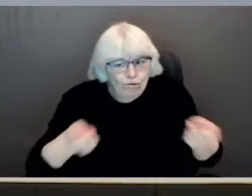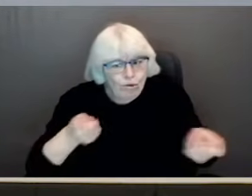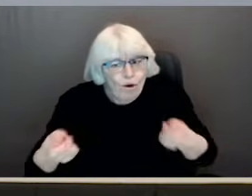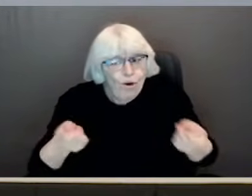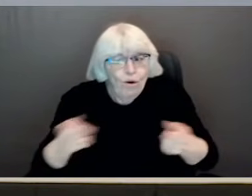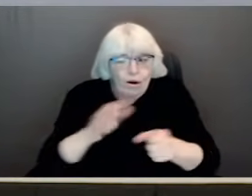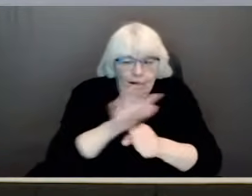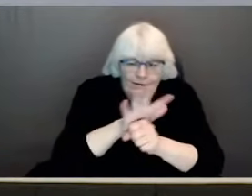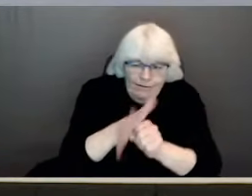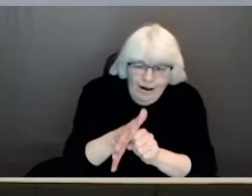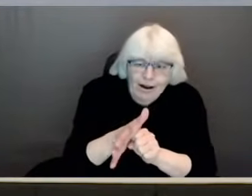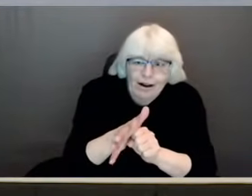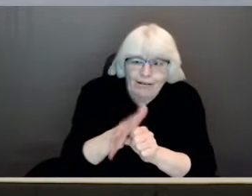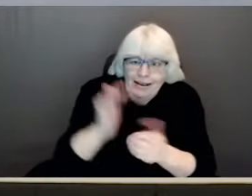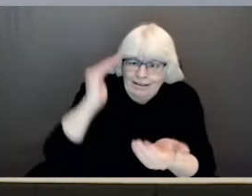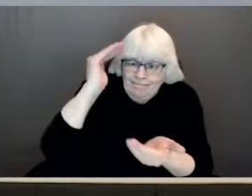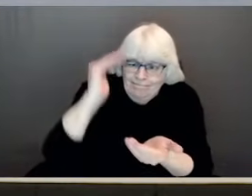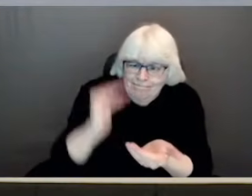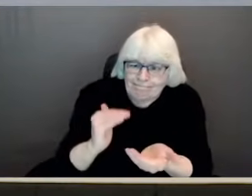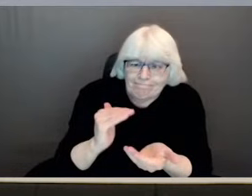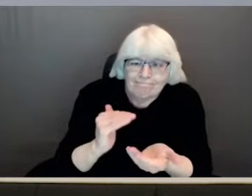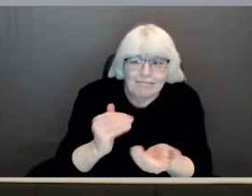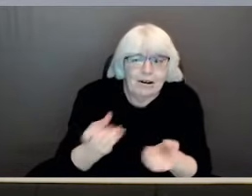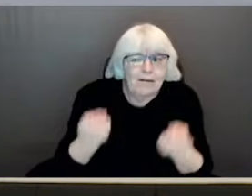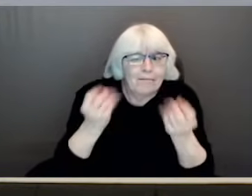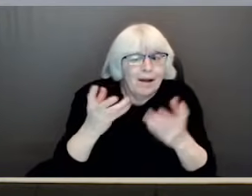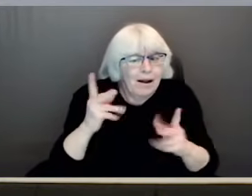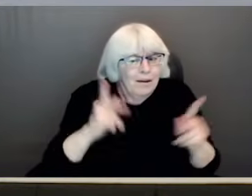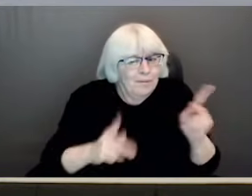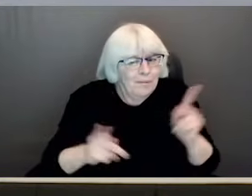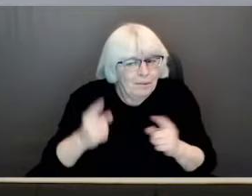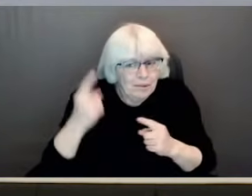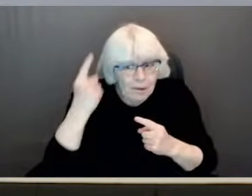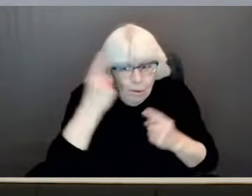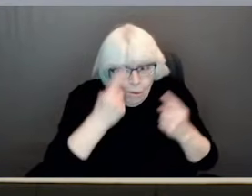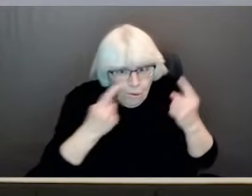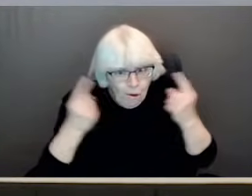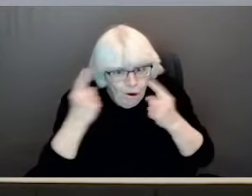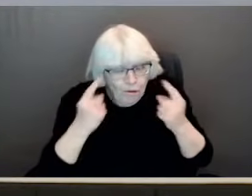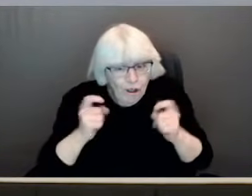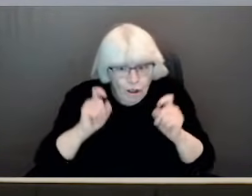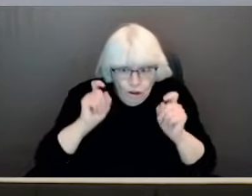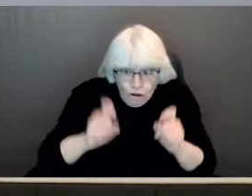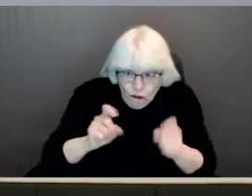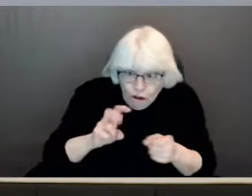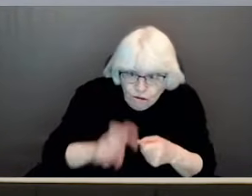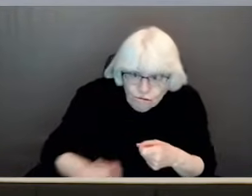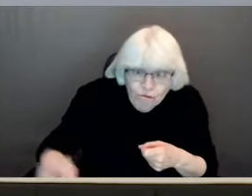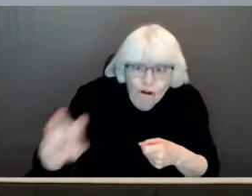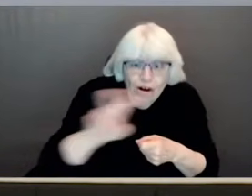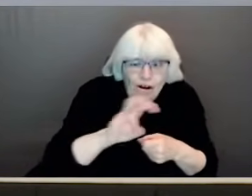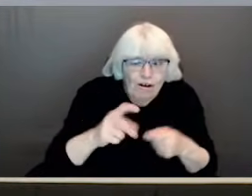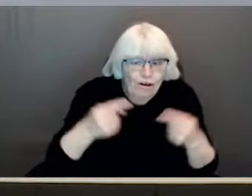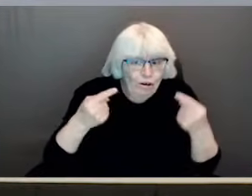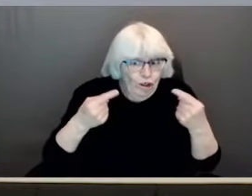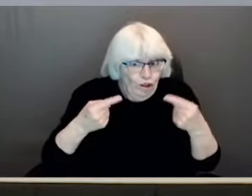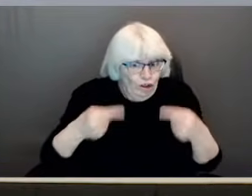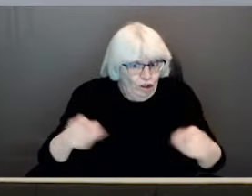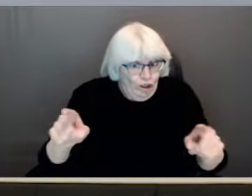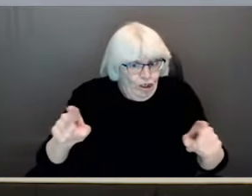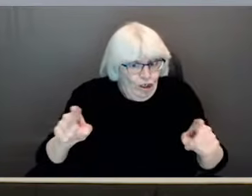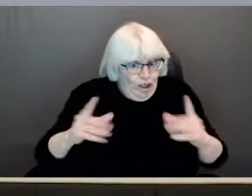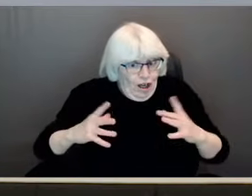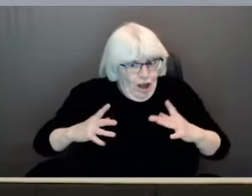holiday season next month. We are in a much better position this year compared to 2020, with the majority